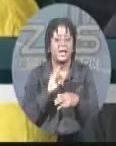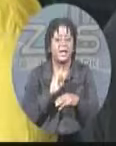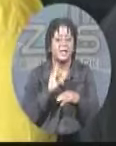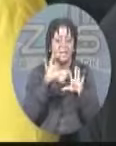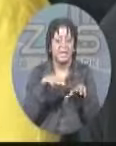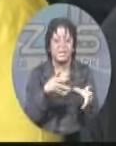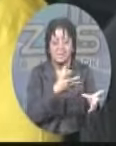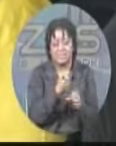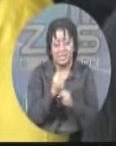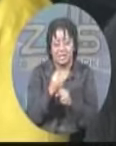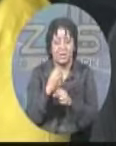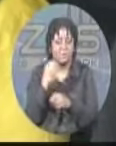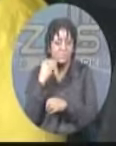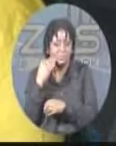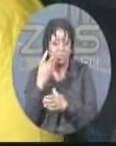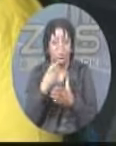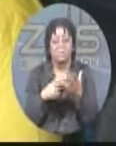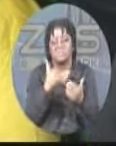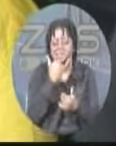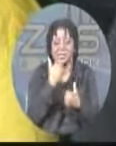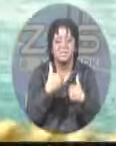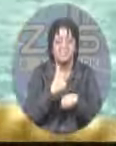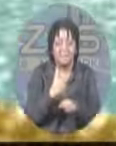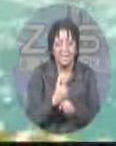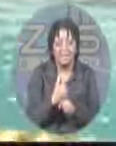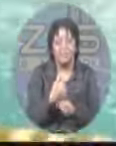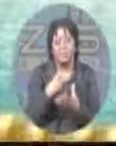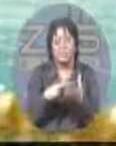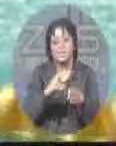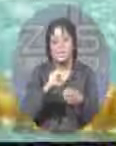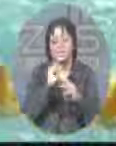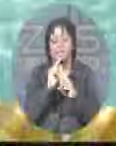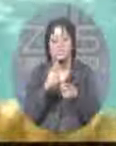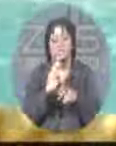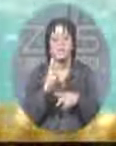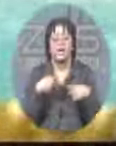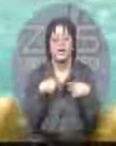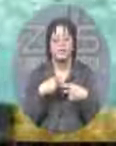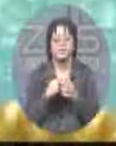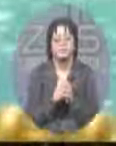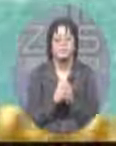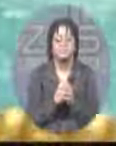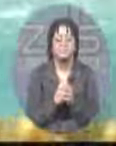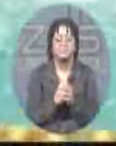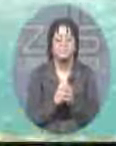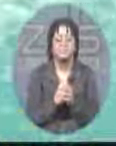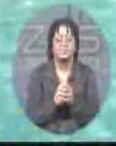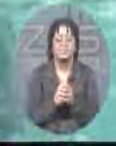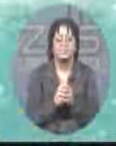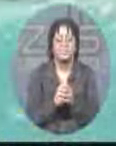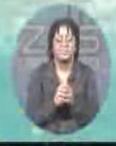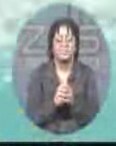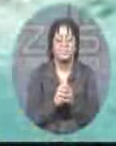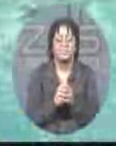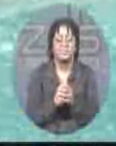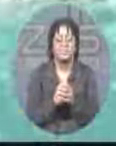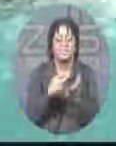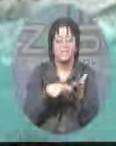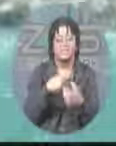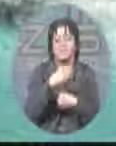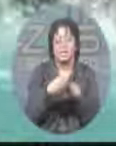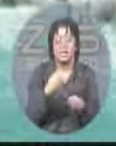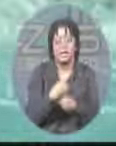or what solutions we can have for some of our problems. Kelsey Johnson, ZNS Total Sports. Now also taking part in this year's Carifta